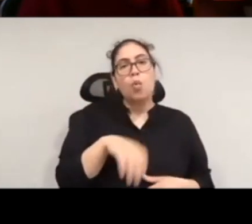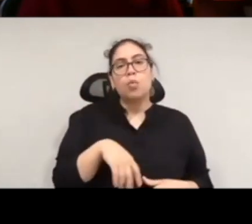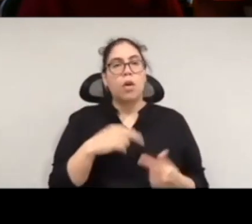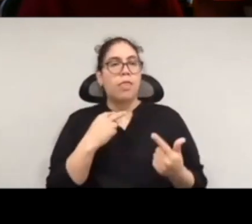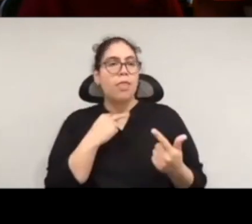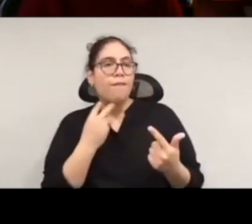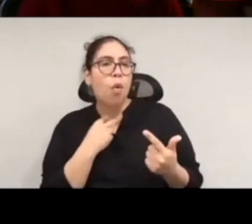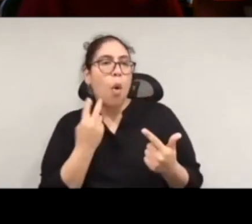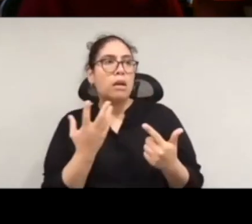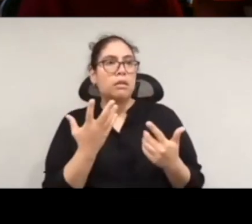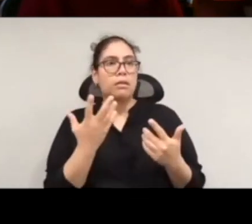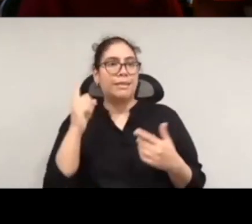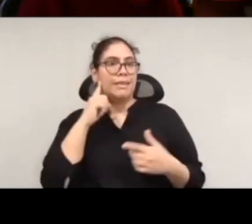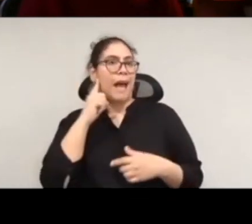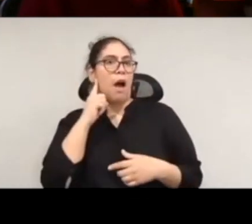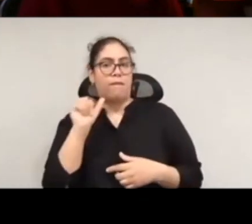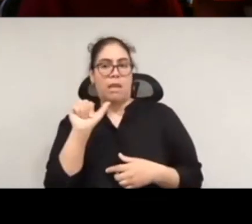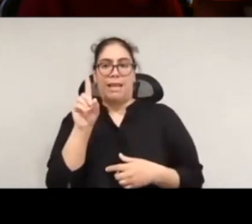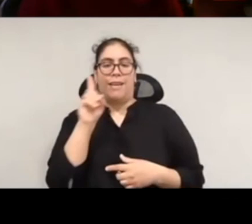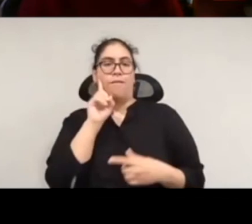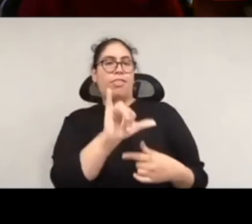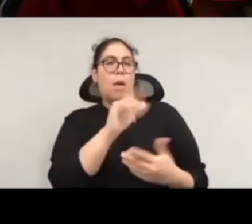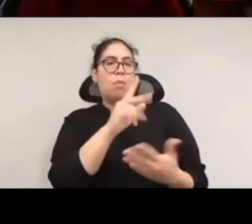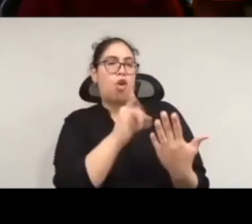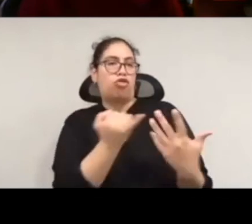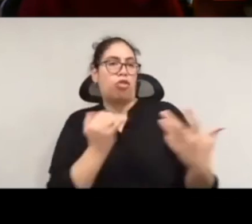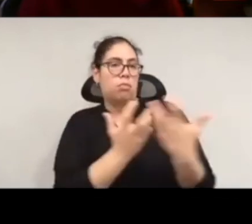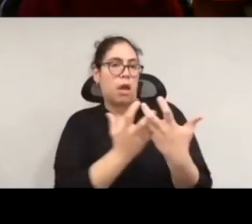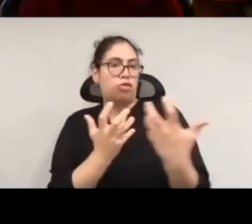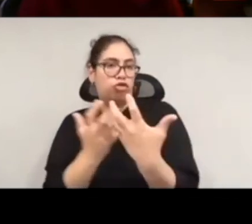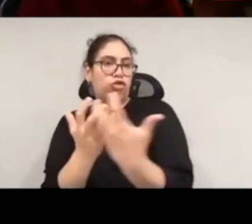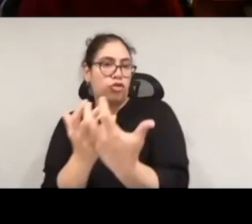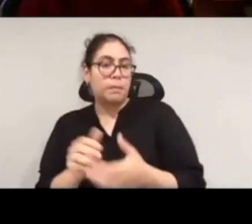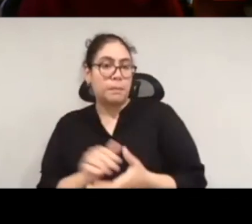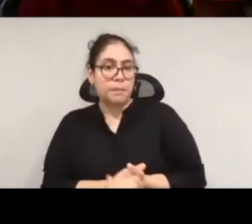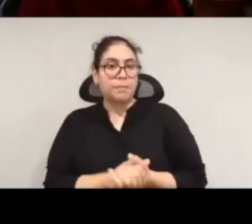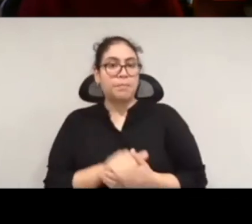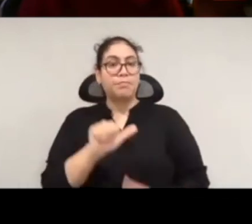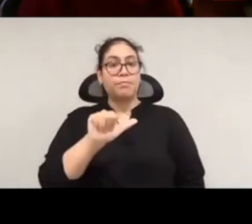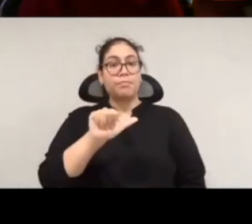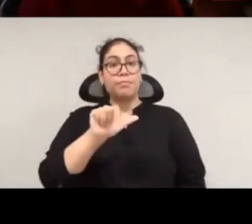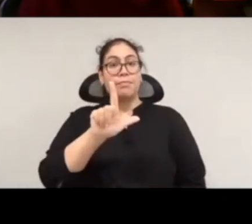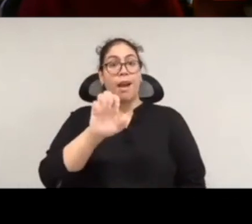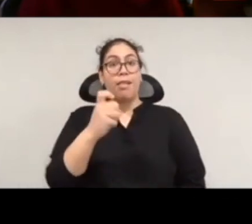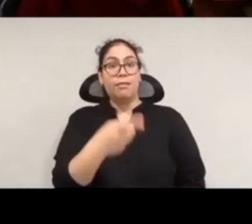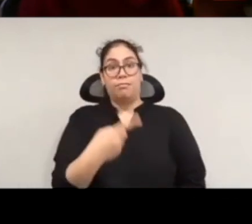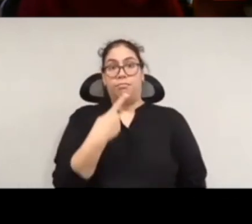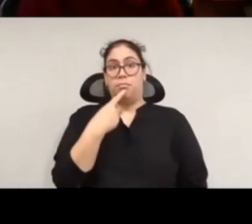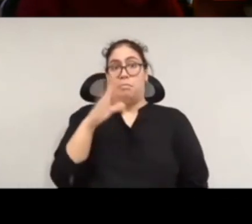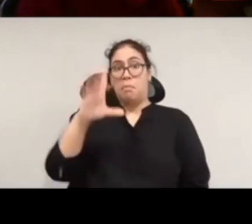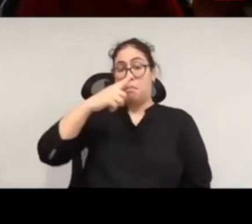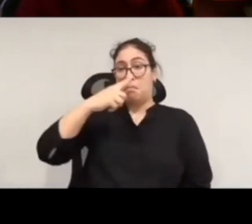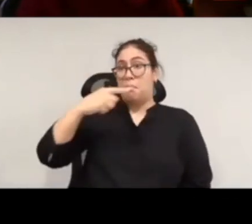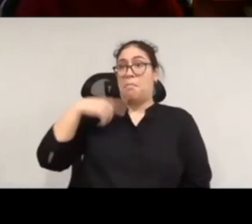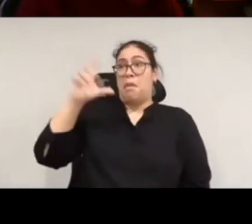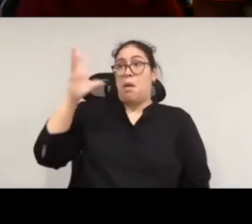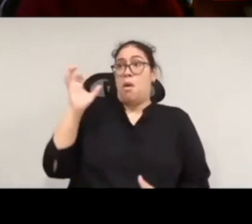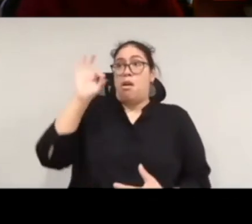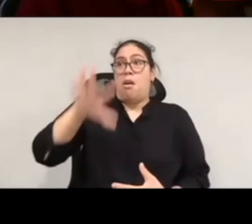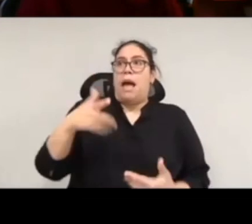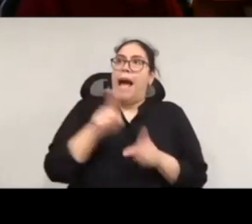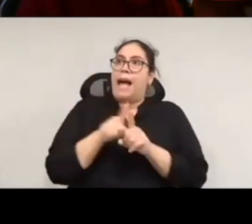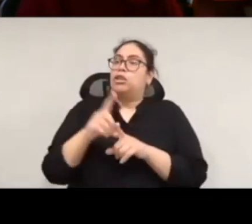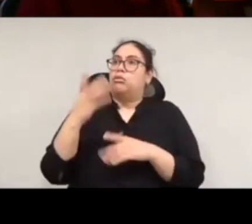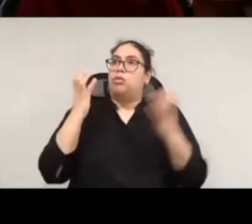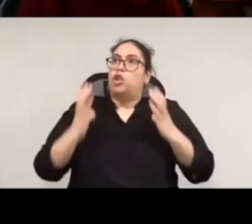sound of the AD to the project. Can I say what I would like as a consumer for that question? Oh my God, please, yes. Okay,